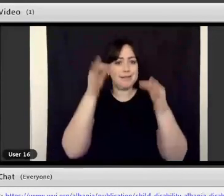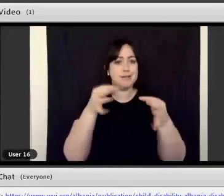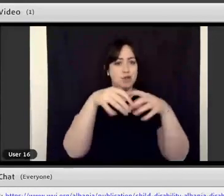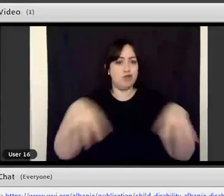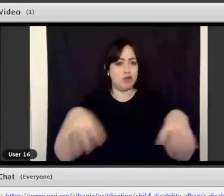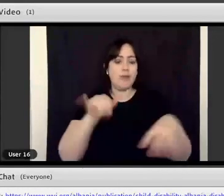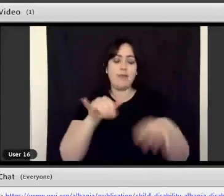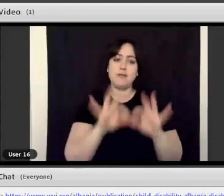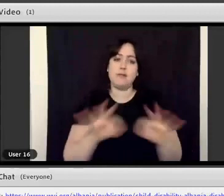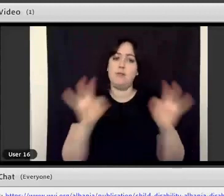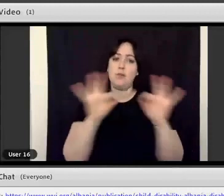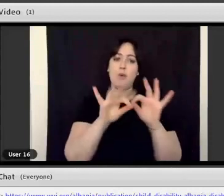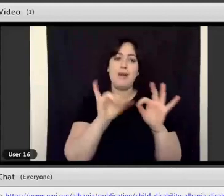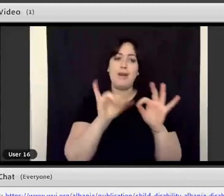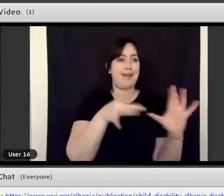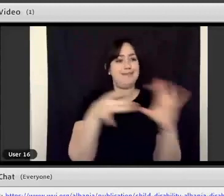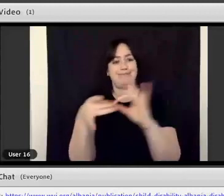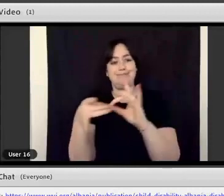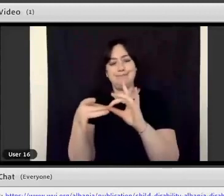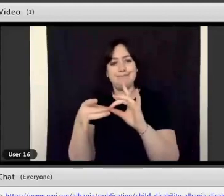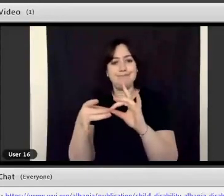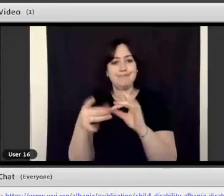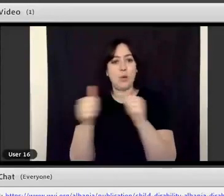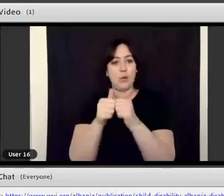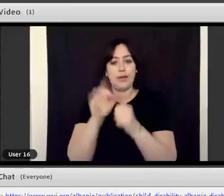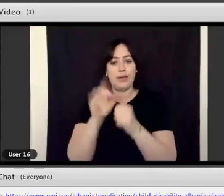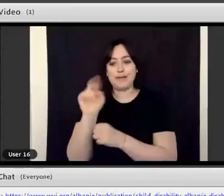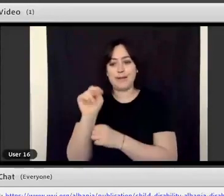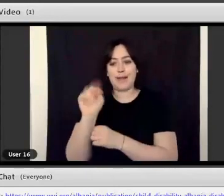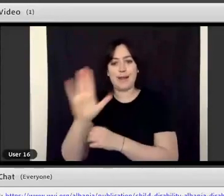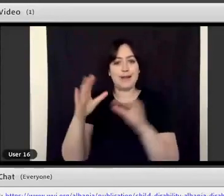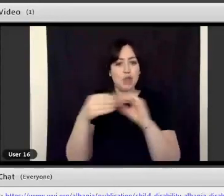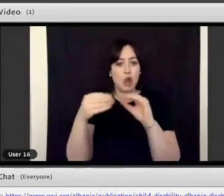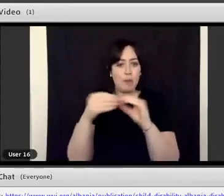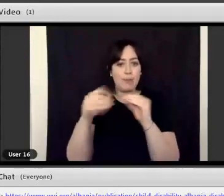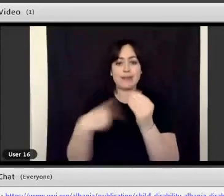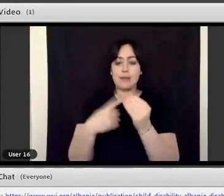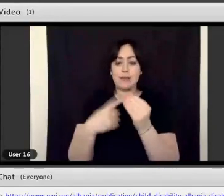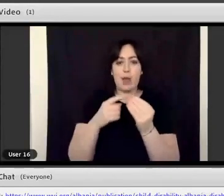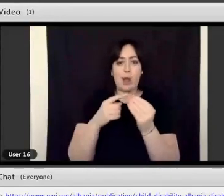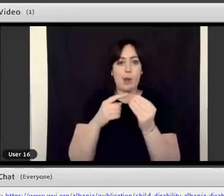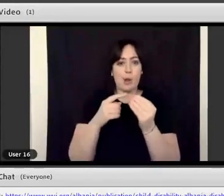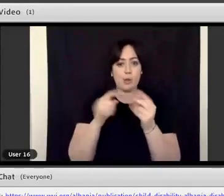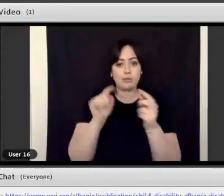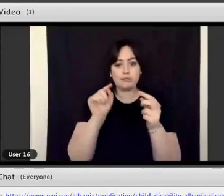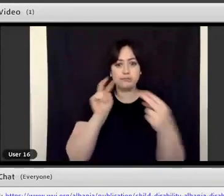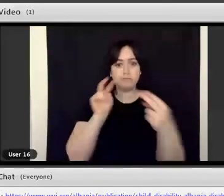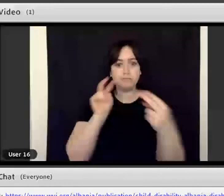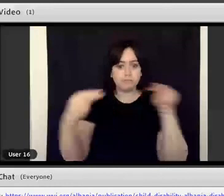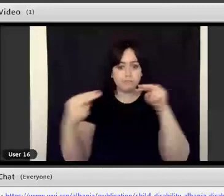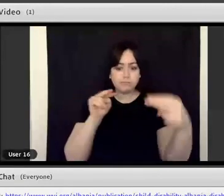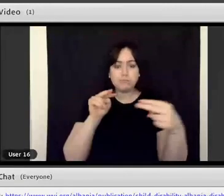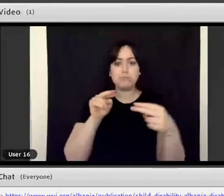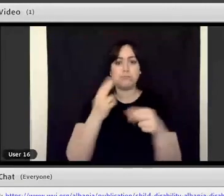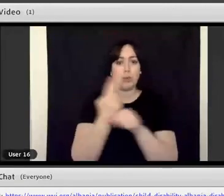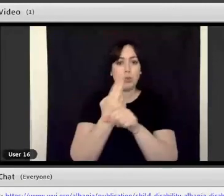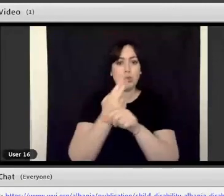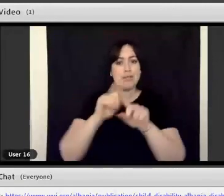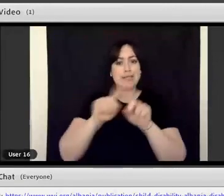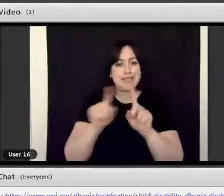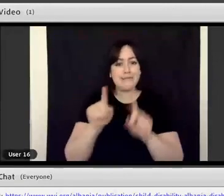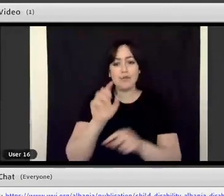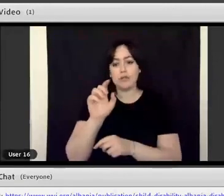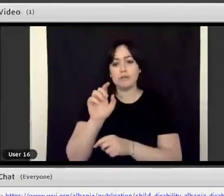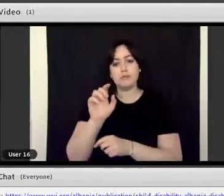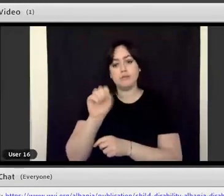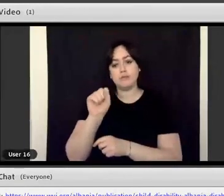of feeds into what Dan was saying as well about triangulating and looking at different sources of data. Again, referring